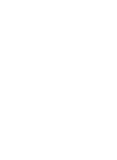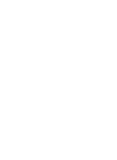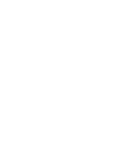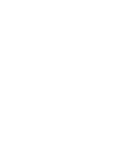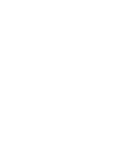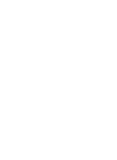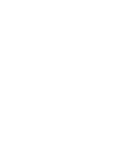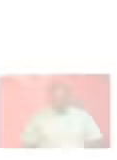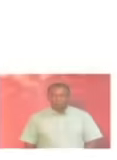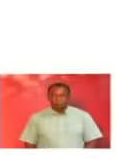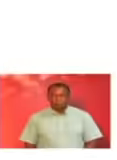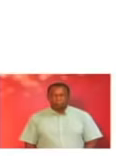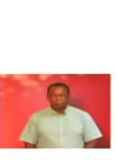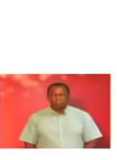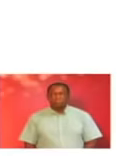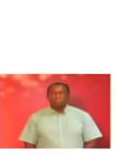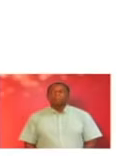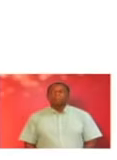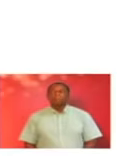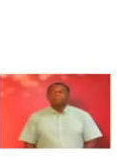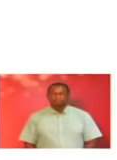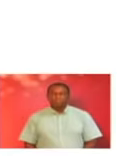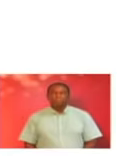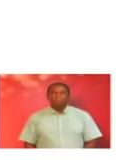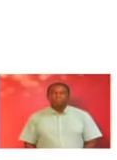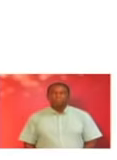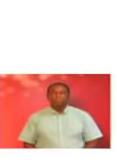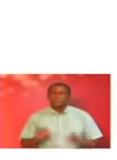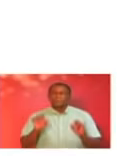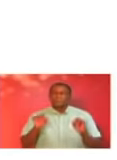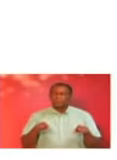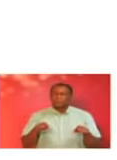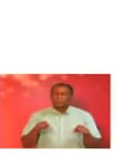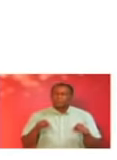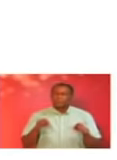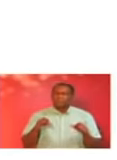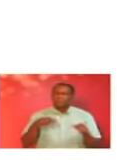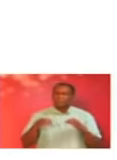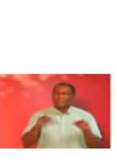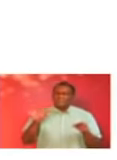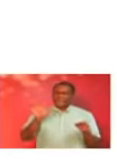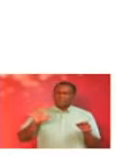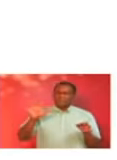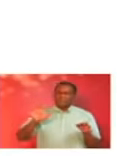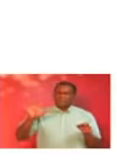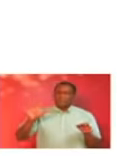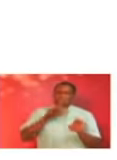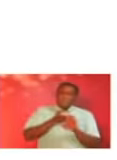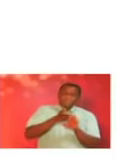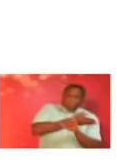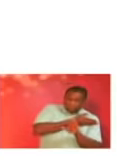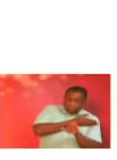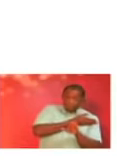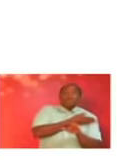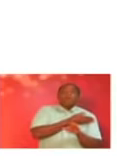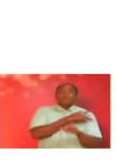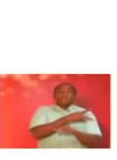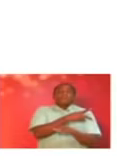of the vaccination drive. If you could just say what was the average before, before that slowing